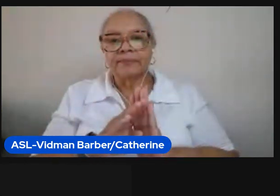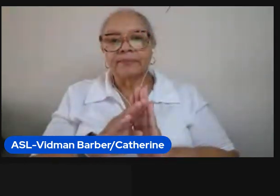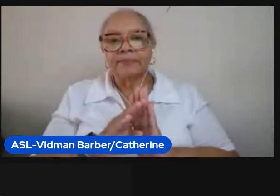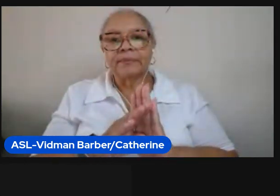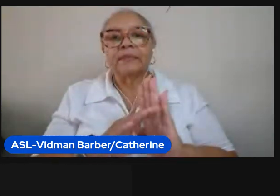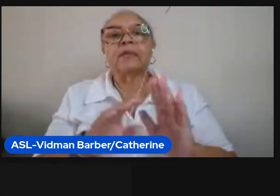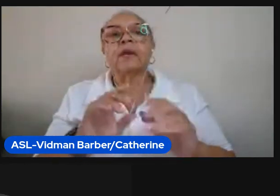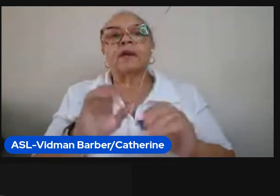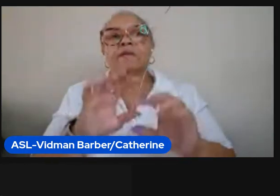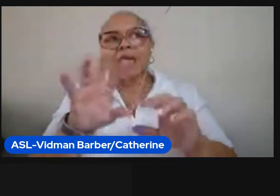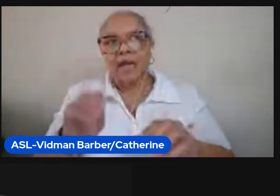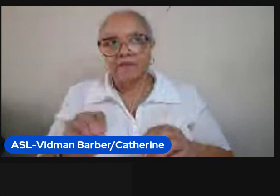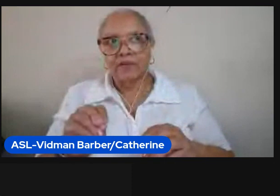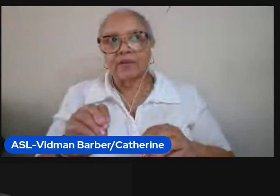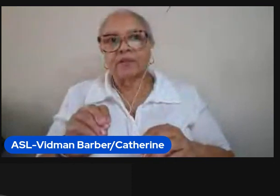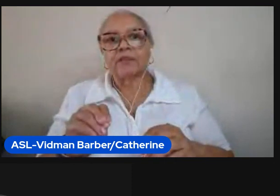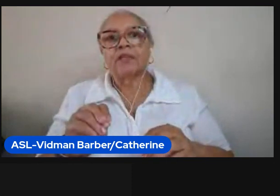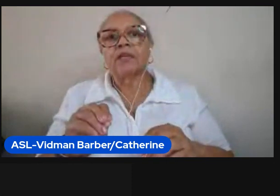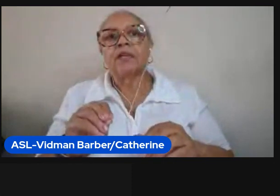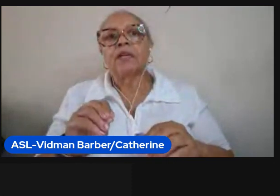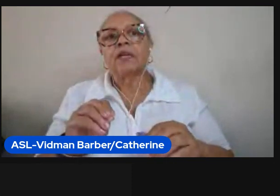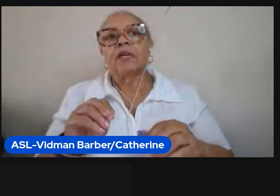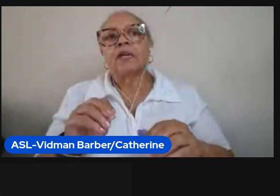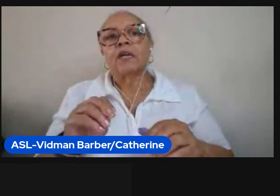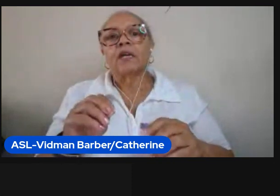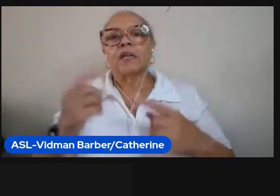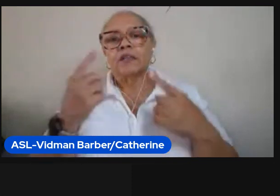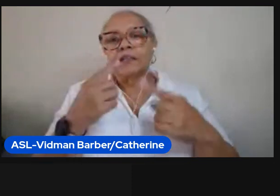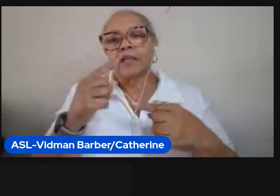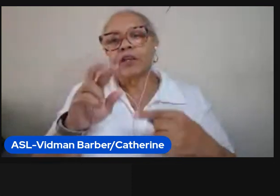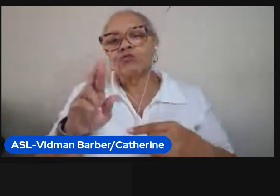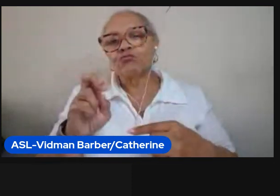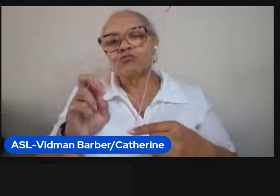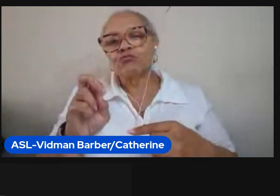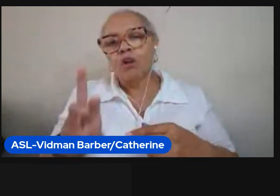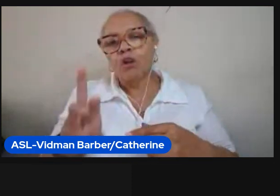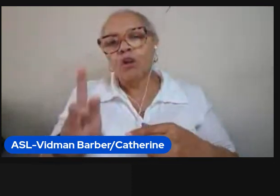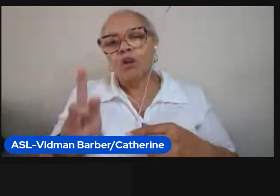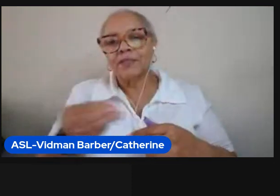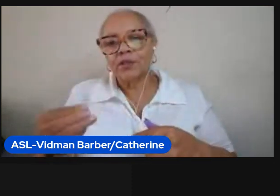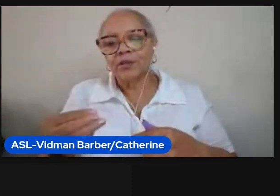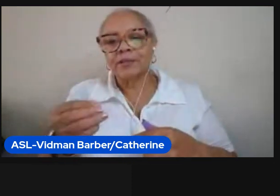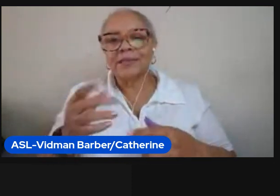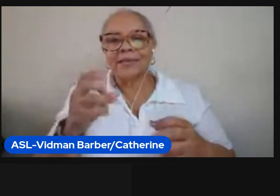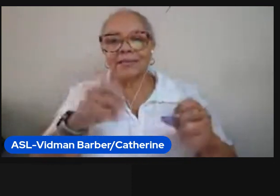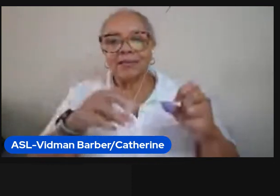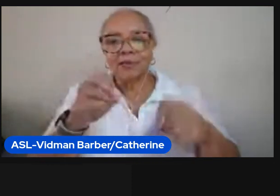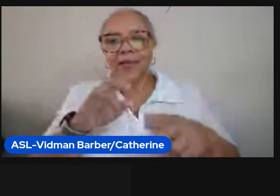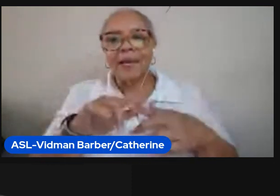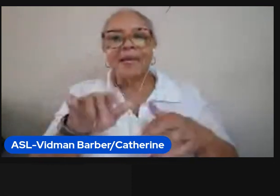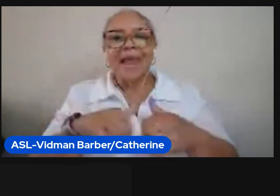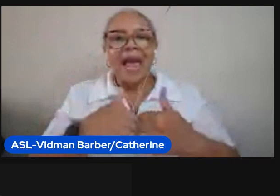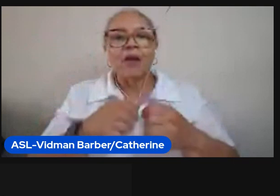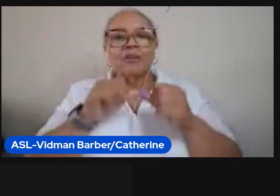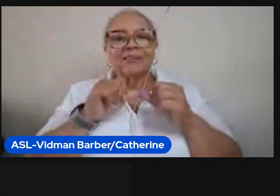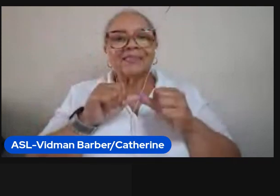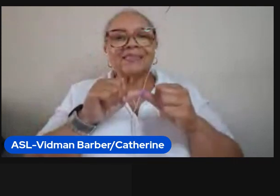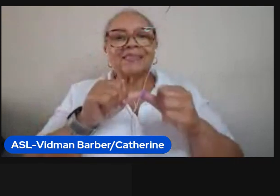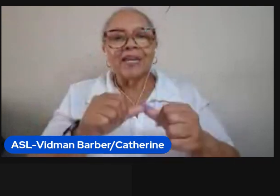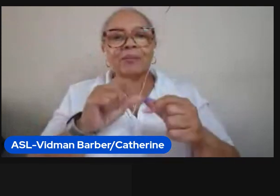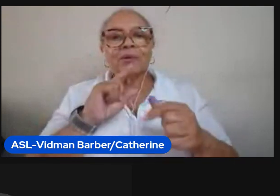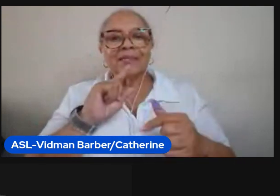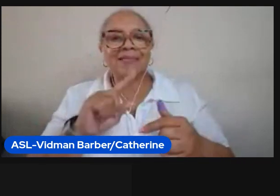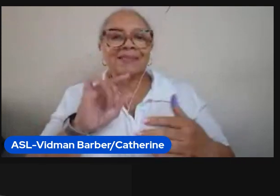raw materials, the raw ingredients for vaccine development? How sustainable is this? How sustainable is